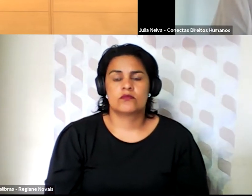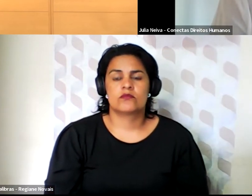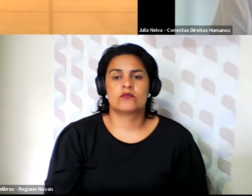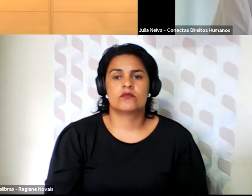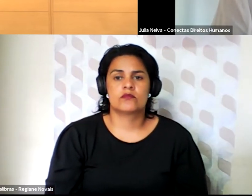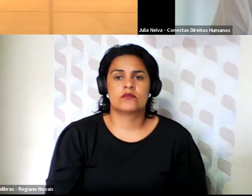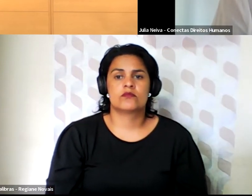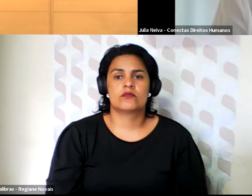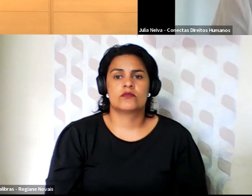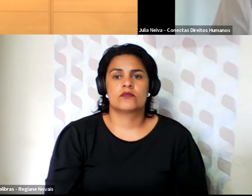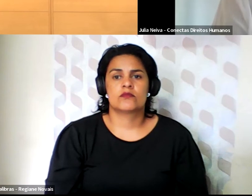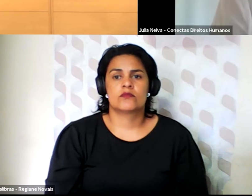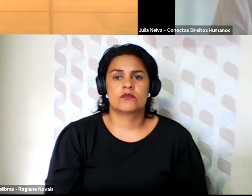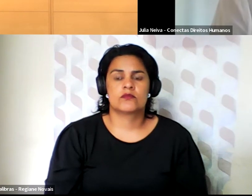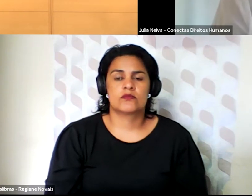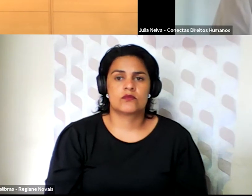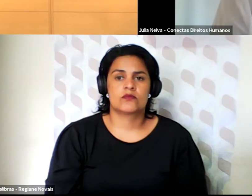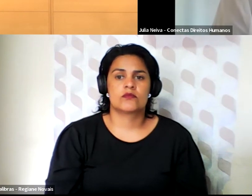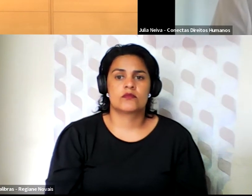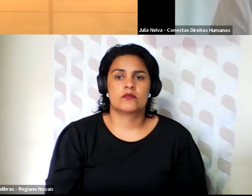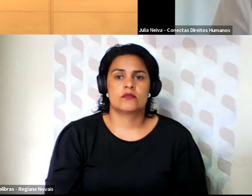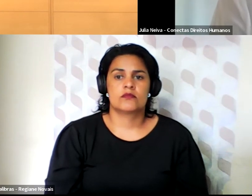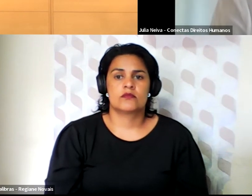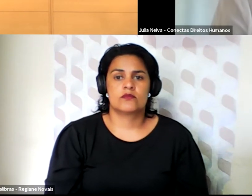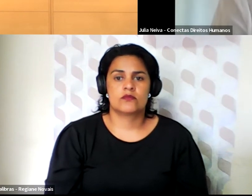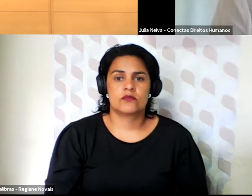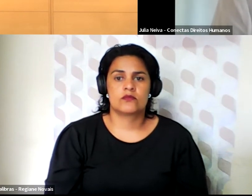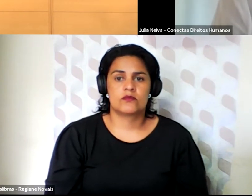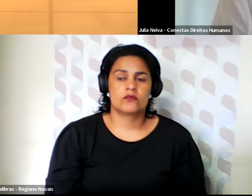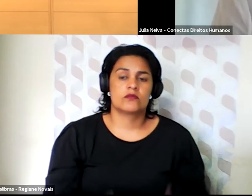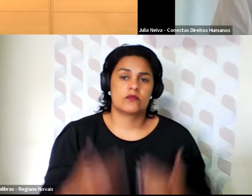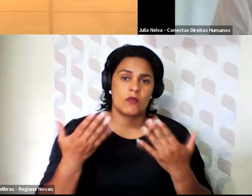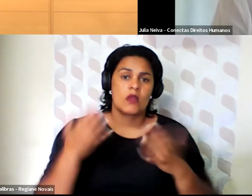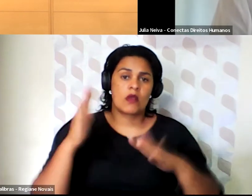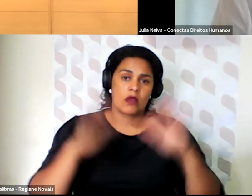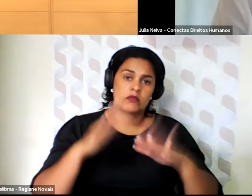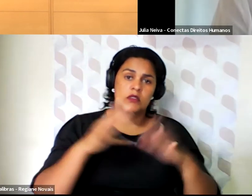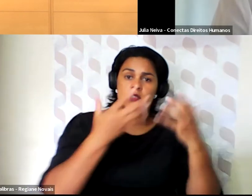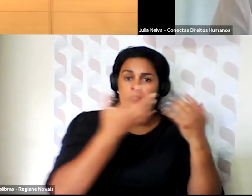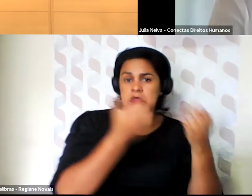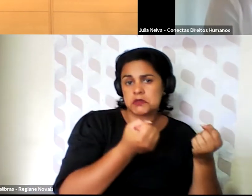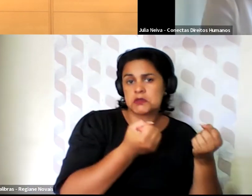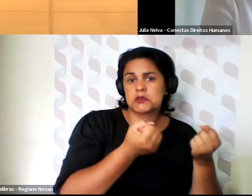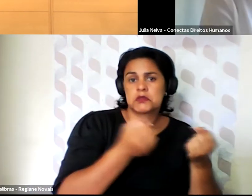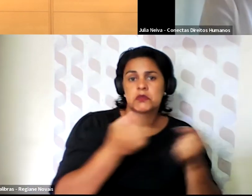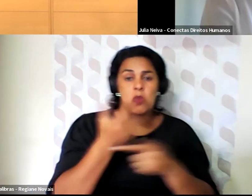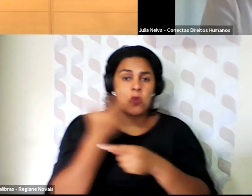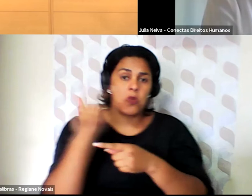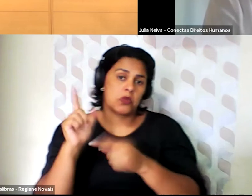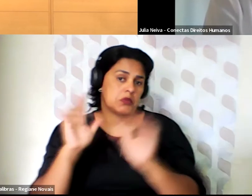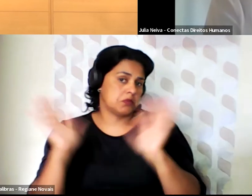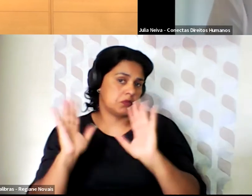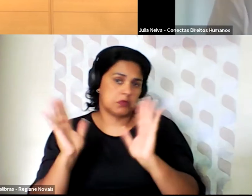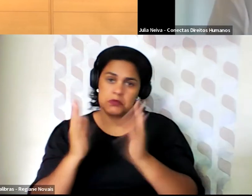There are people who are against it, and there are people who are for it, and there are people who don't know yet, who want to actually discuss the